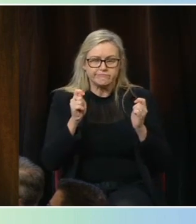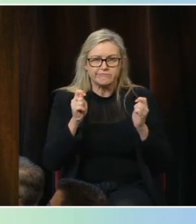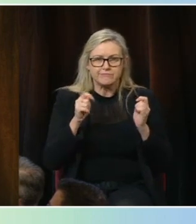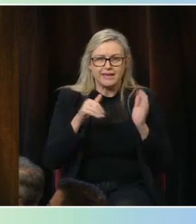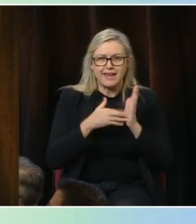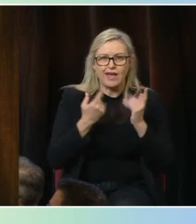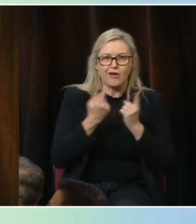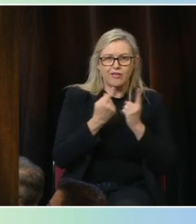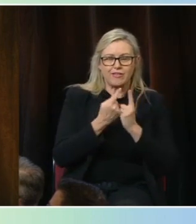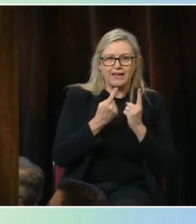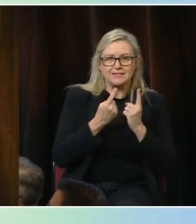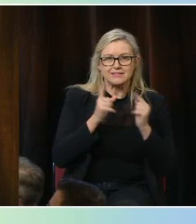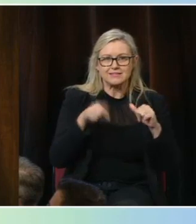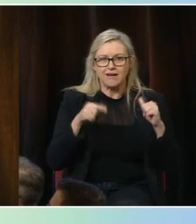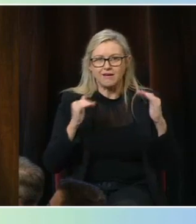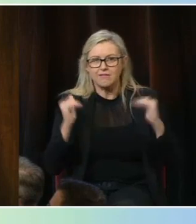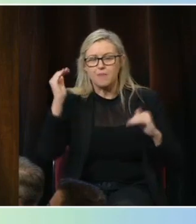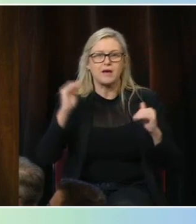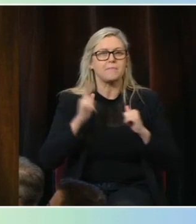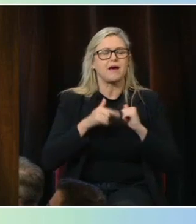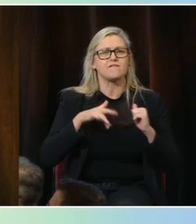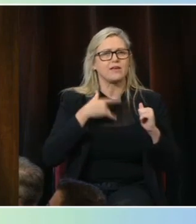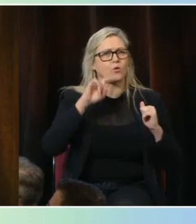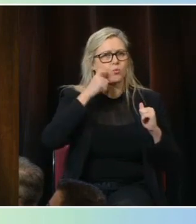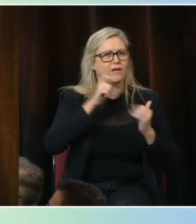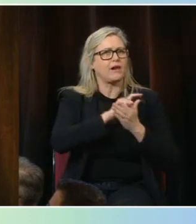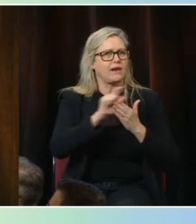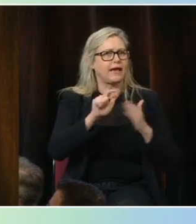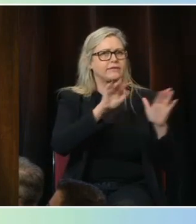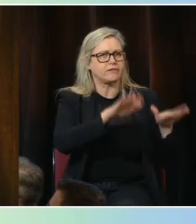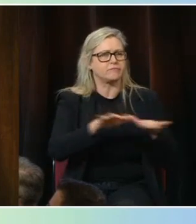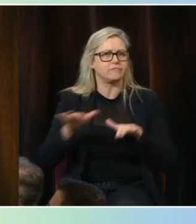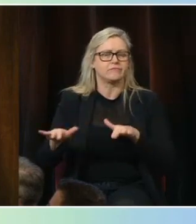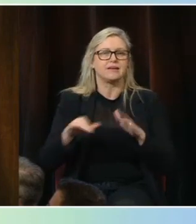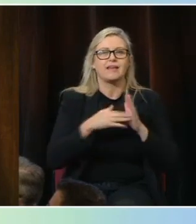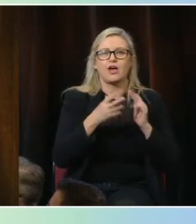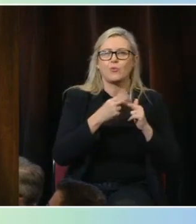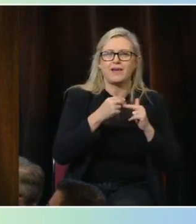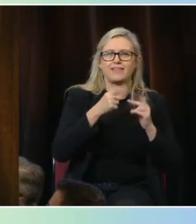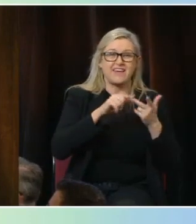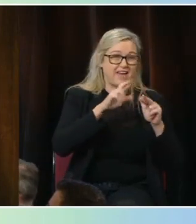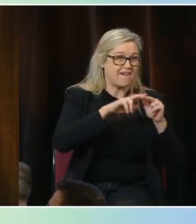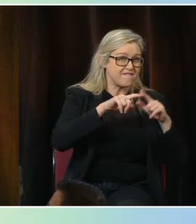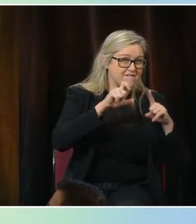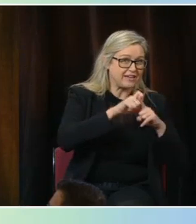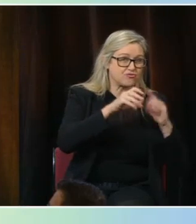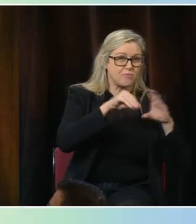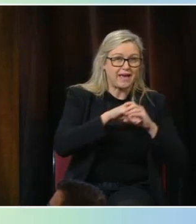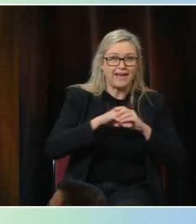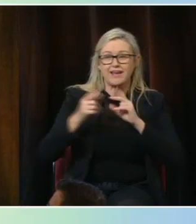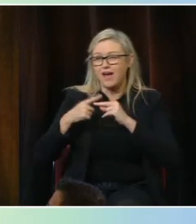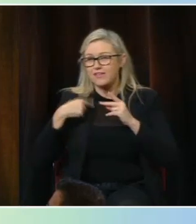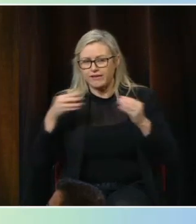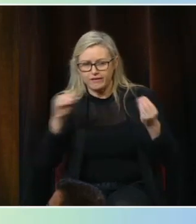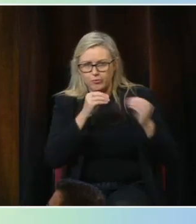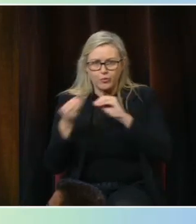a little too hot these pressures will likely dissipate particularly if our Central Bank and our federal government work together to take the heat out of